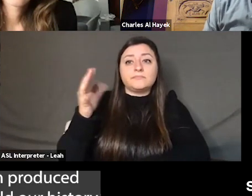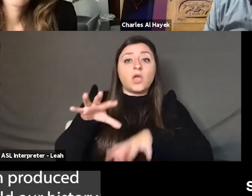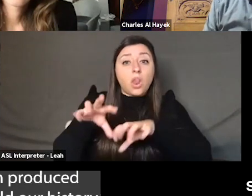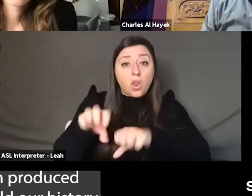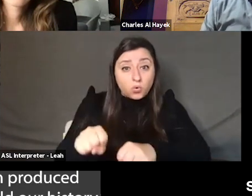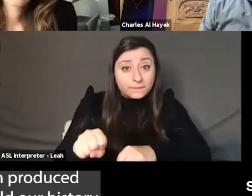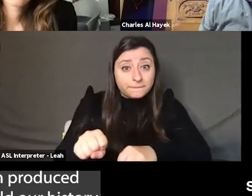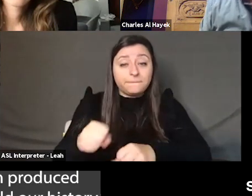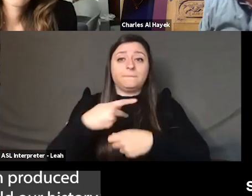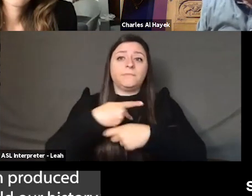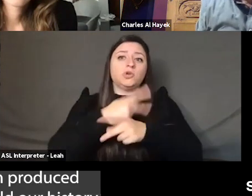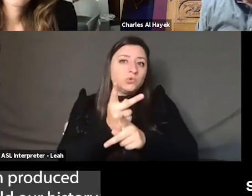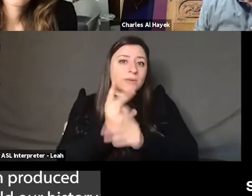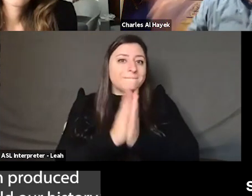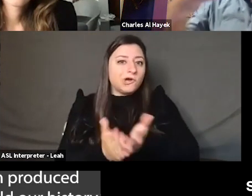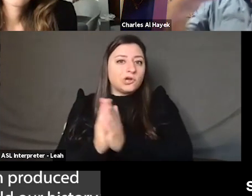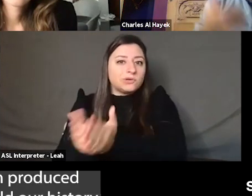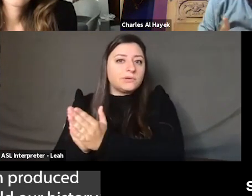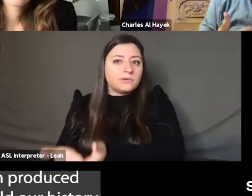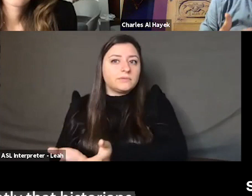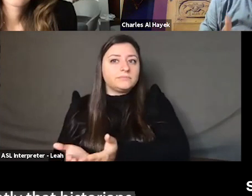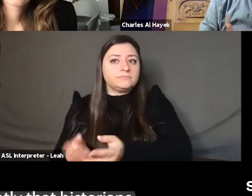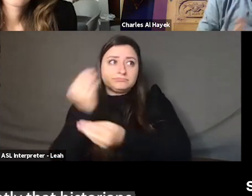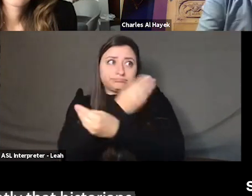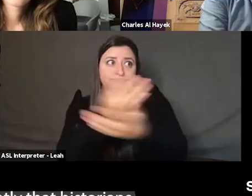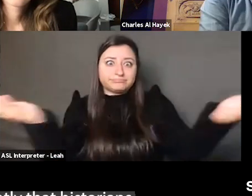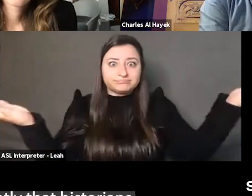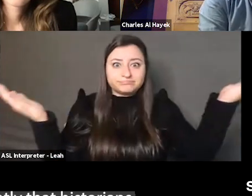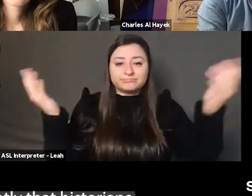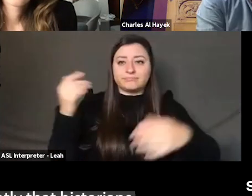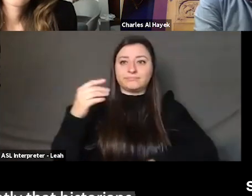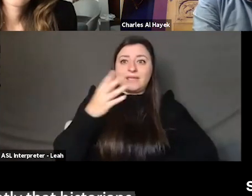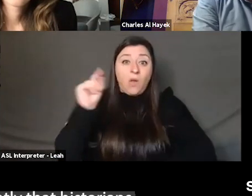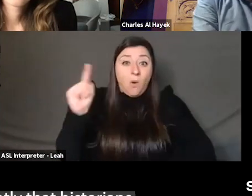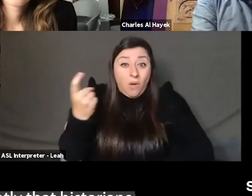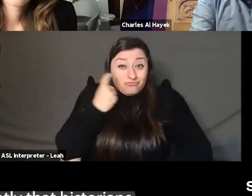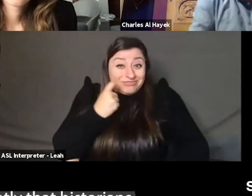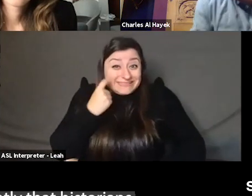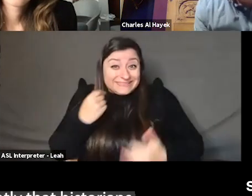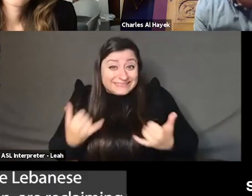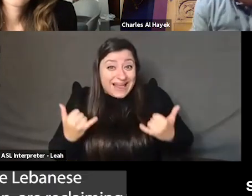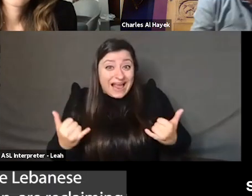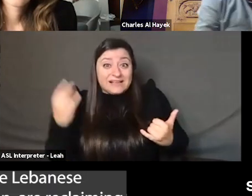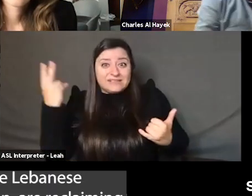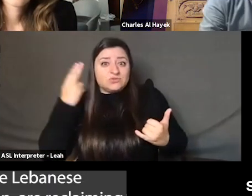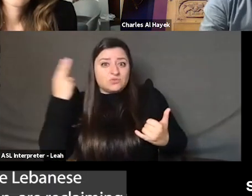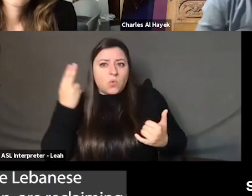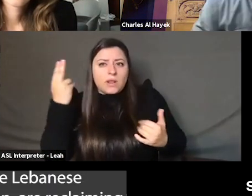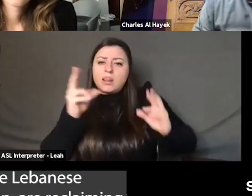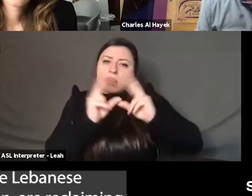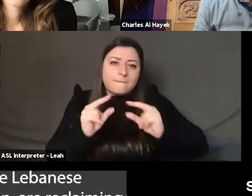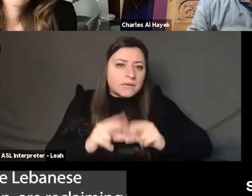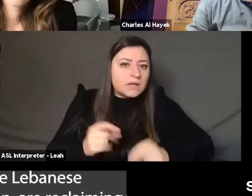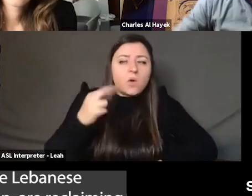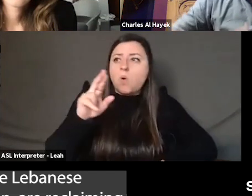colonialism produced books that told our history. And it is only recently that historians, whether Lebanese or